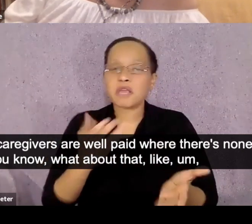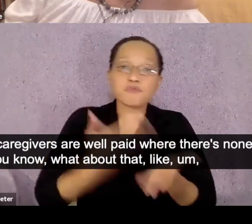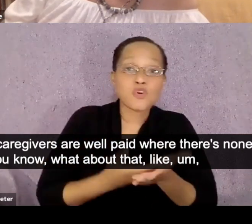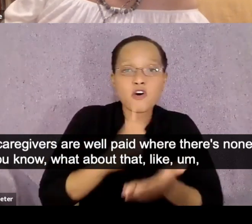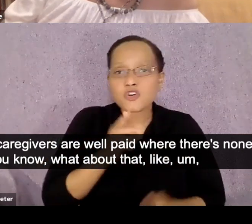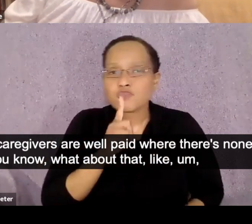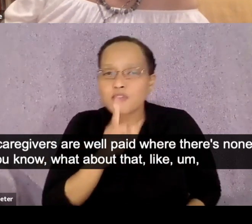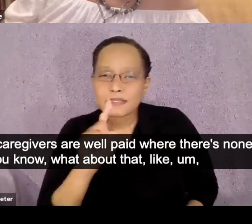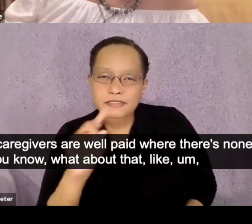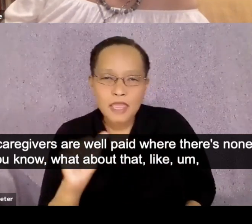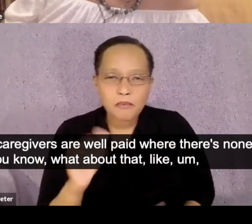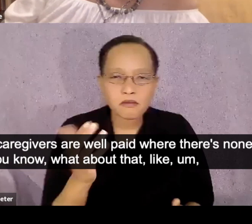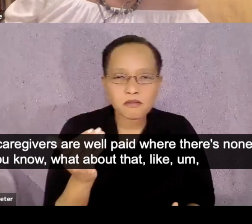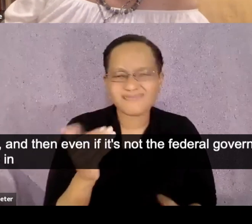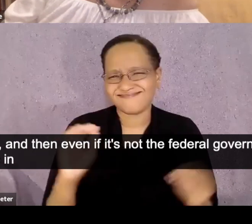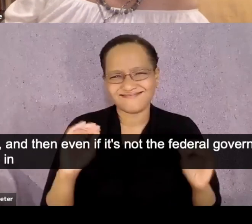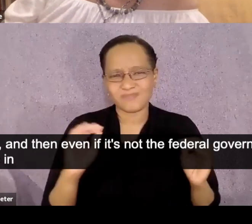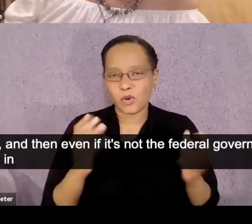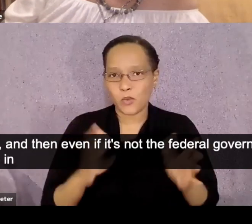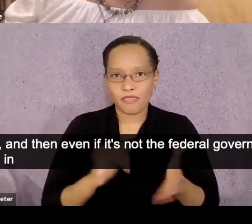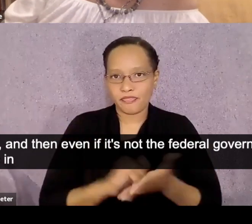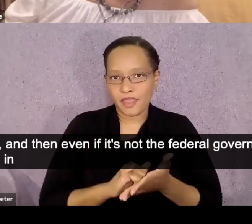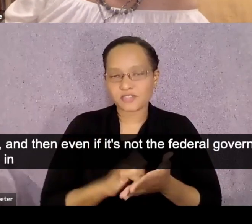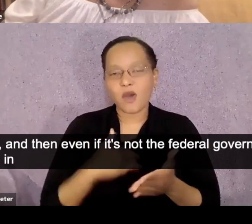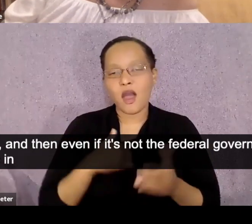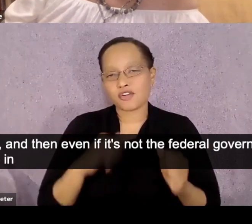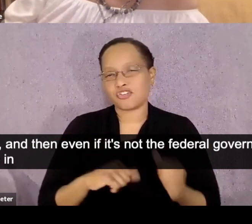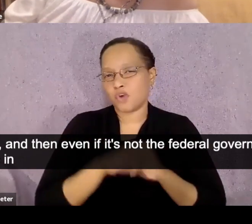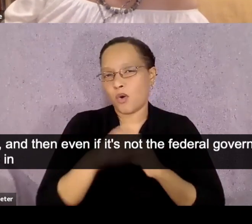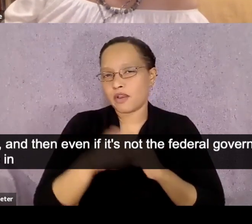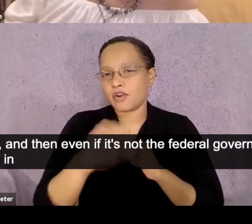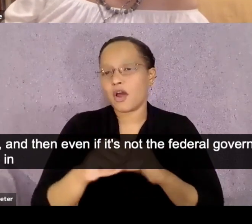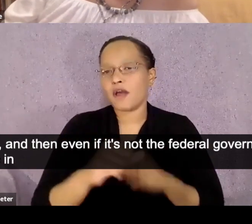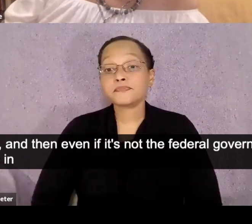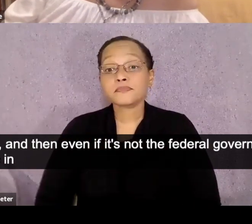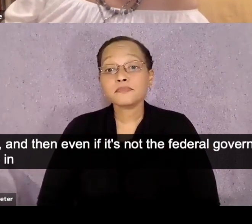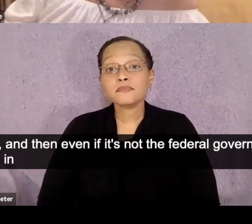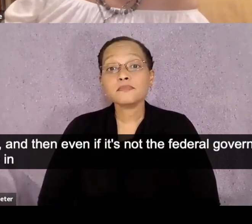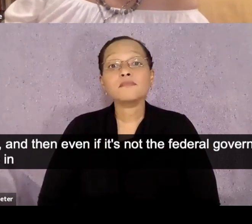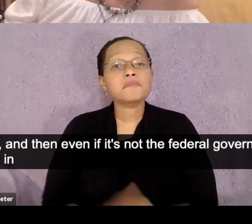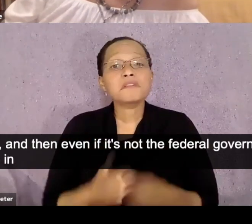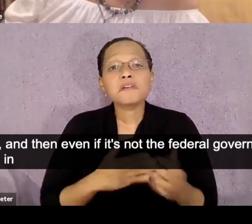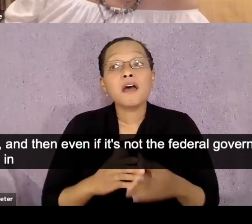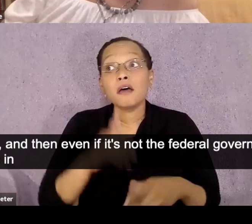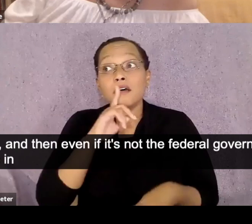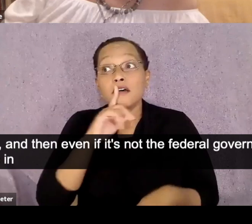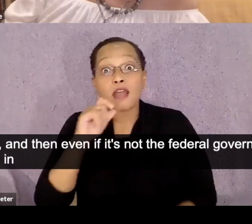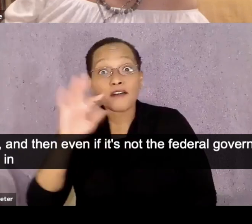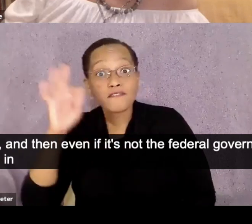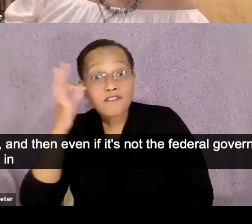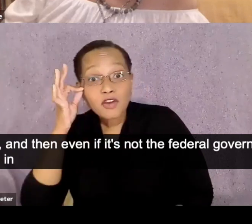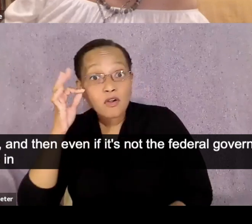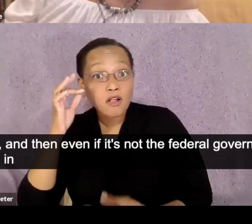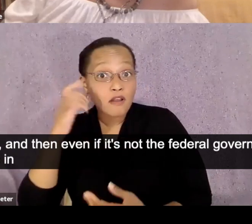What about that? Like, I could go on, but like, and then even if it's not the federal government, what do we do to push